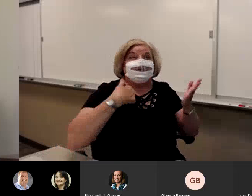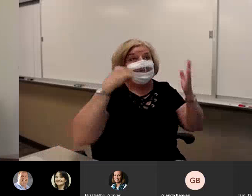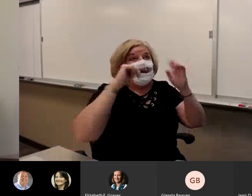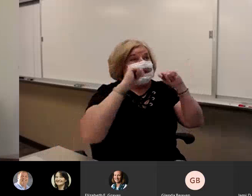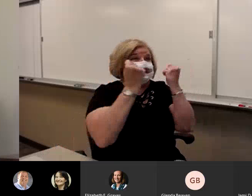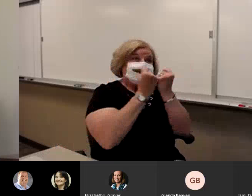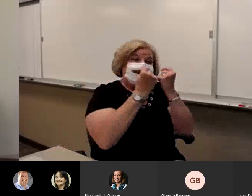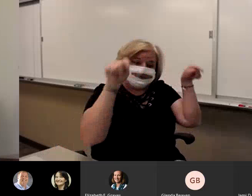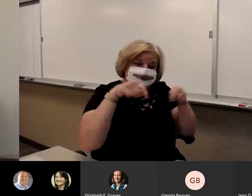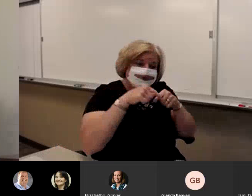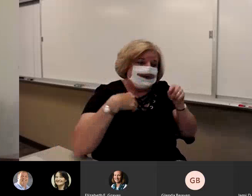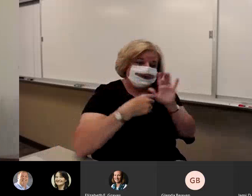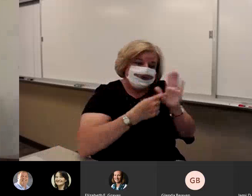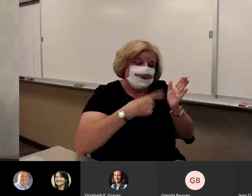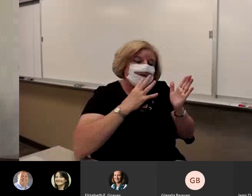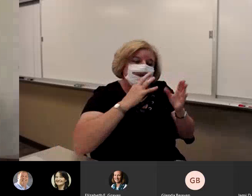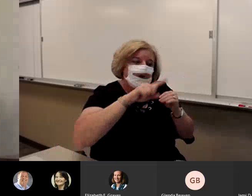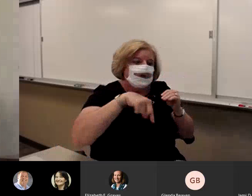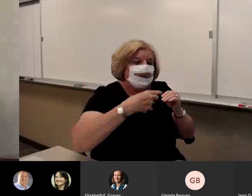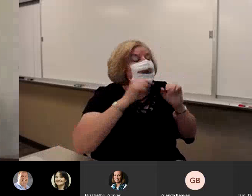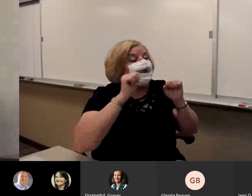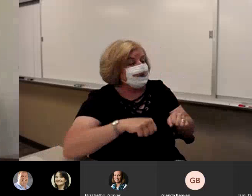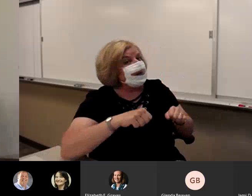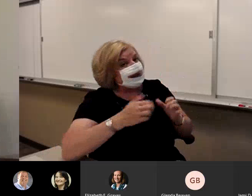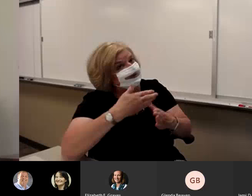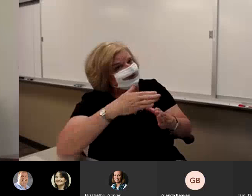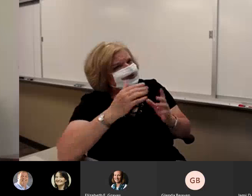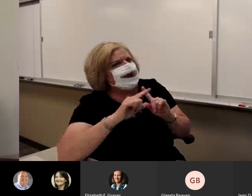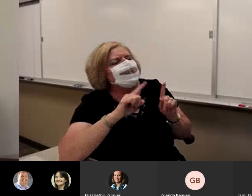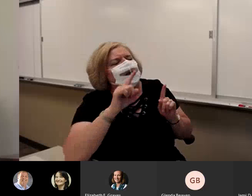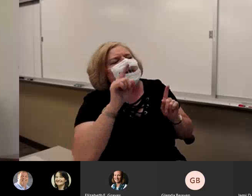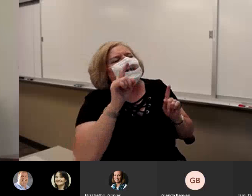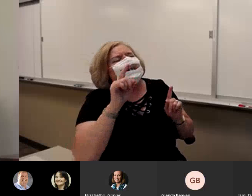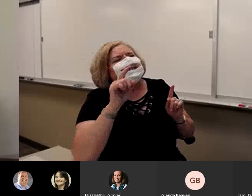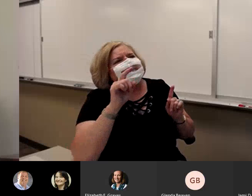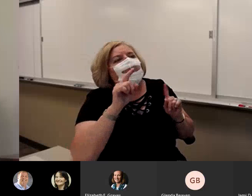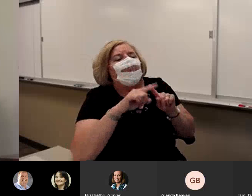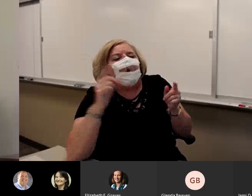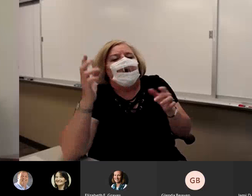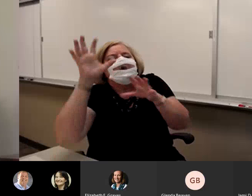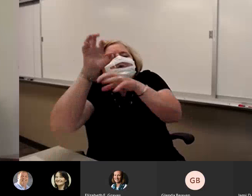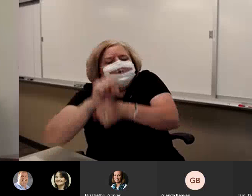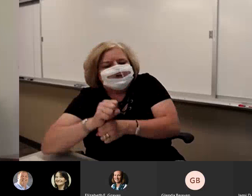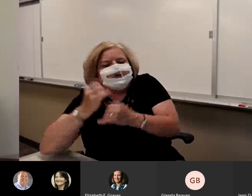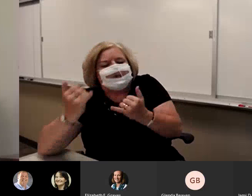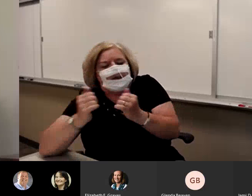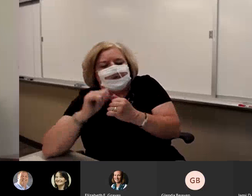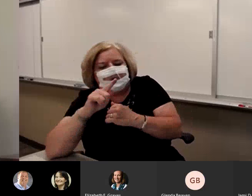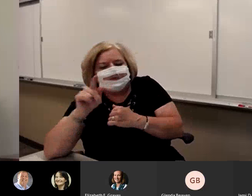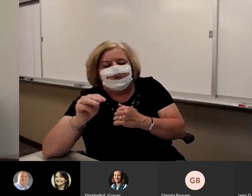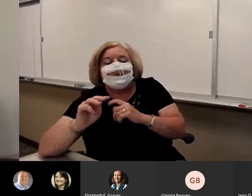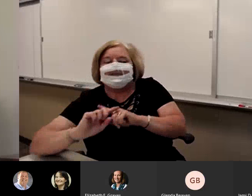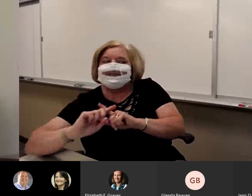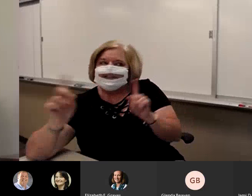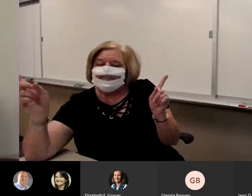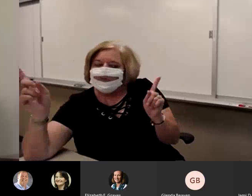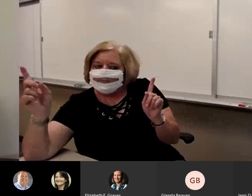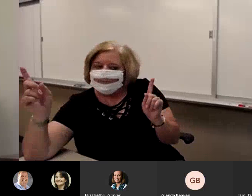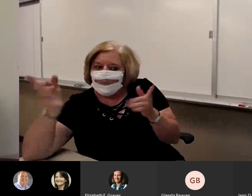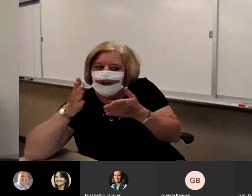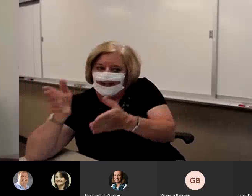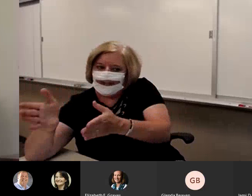what I'm talking about. Okay, so understand. You can share a screen. It's just not what we're used to in Zoom, where you could say, here in Zoom, blah, blah, blah,